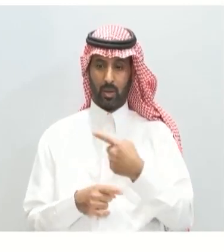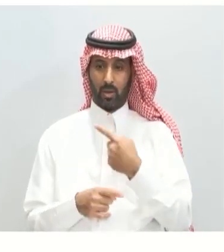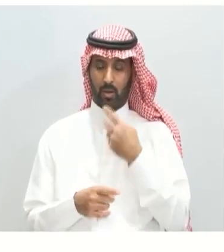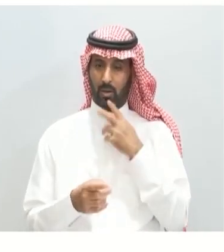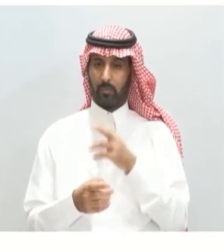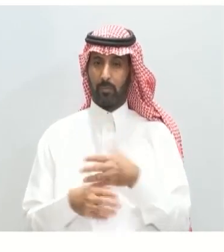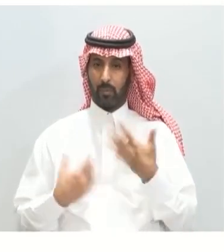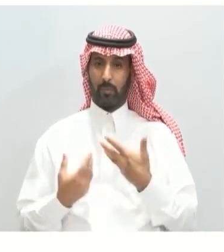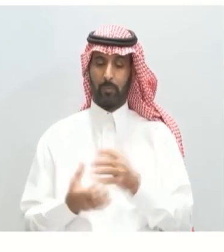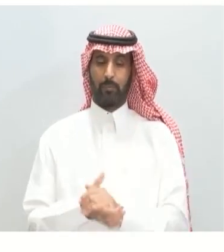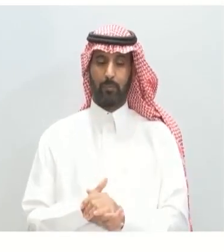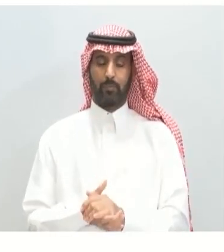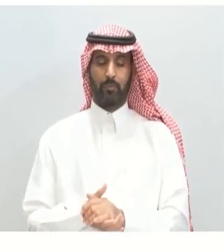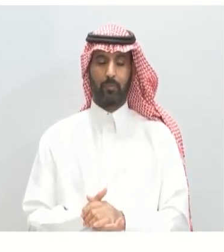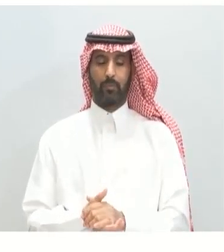So,